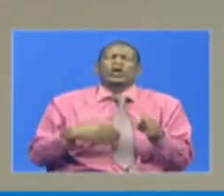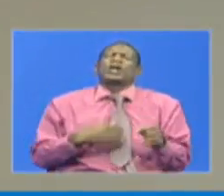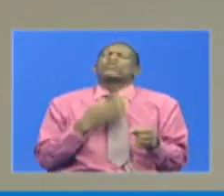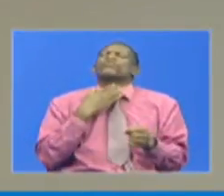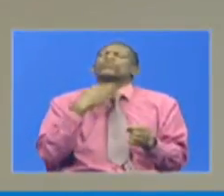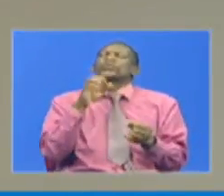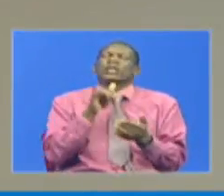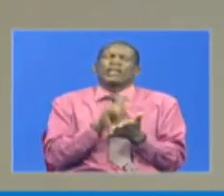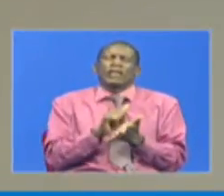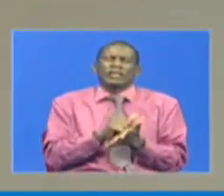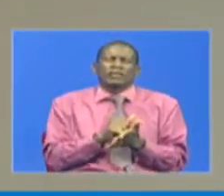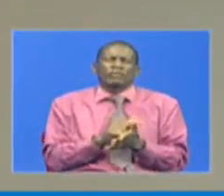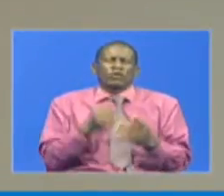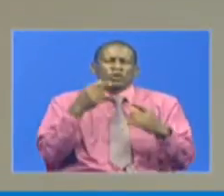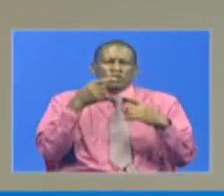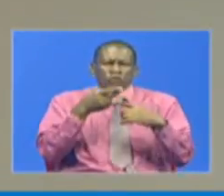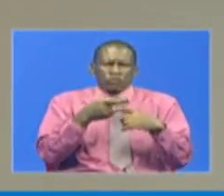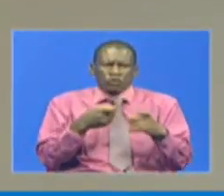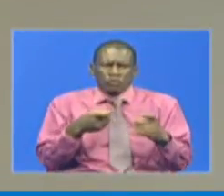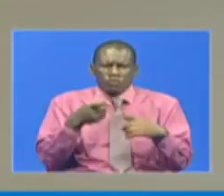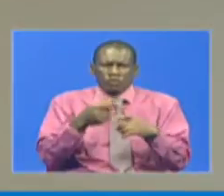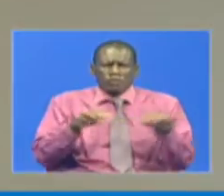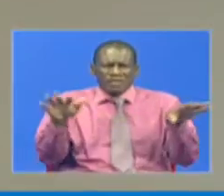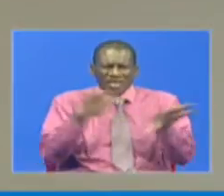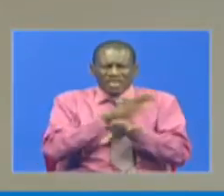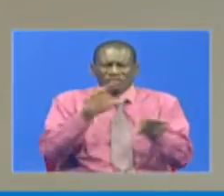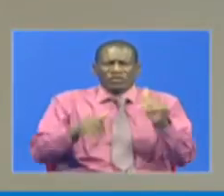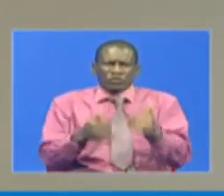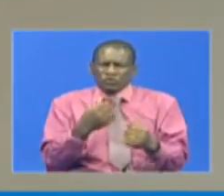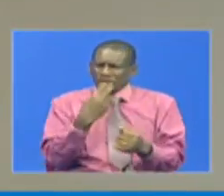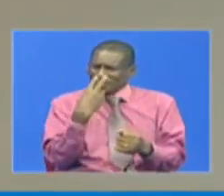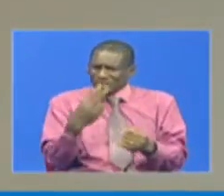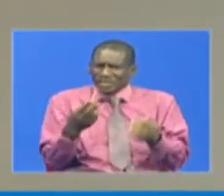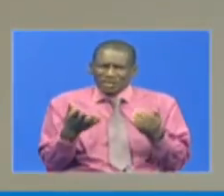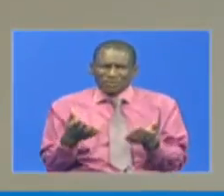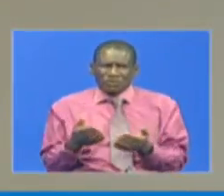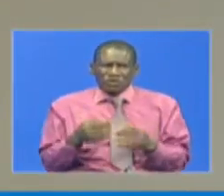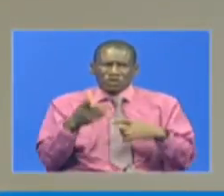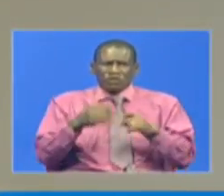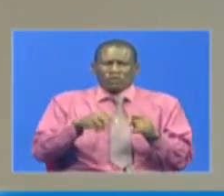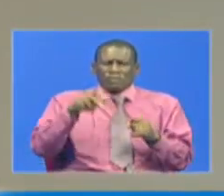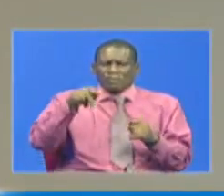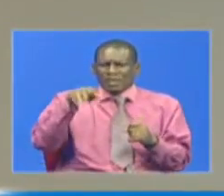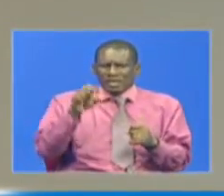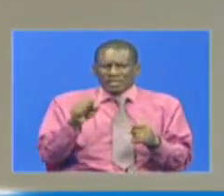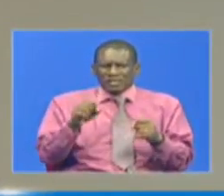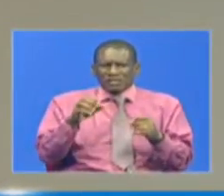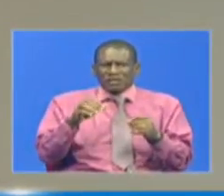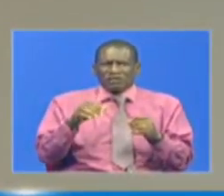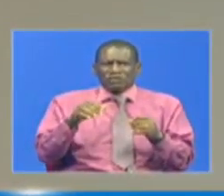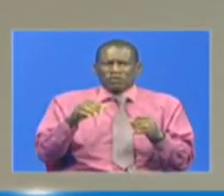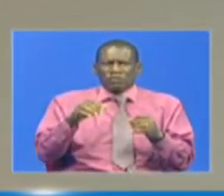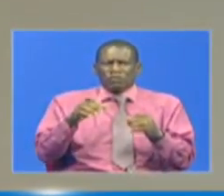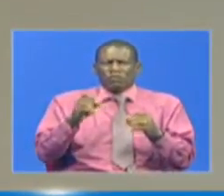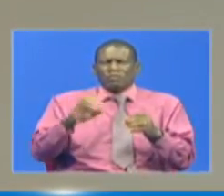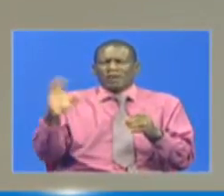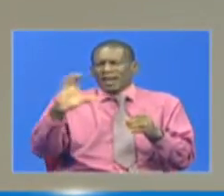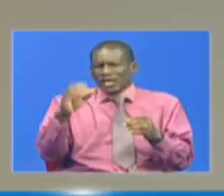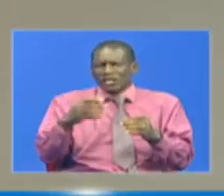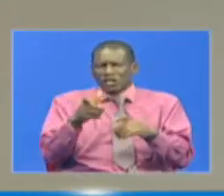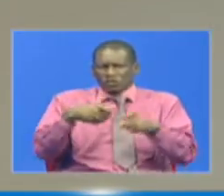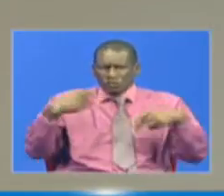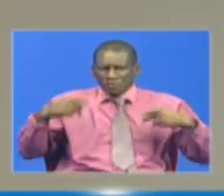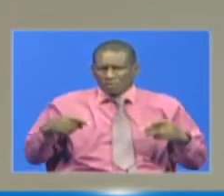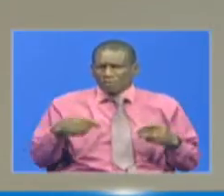that from everything that we are seeing from peers, from clients, from people we